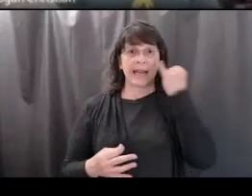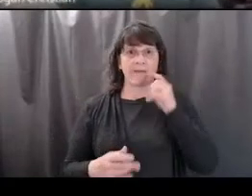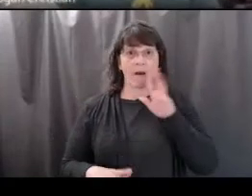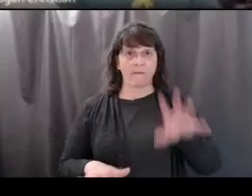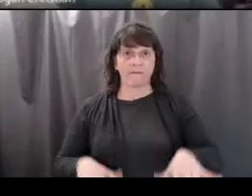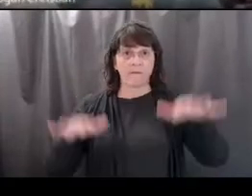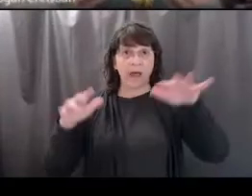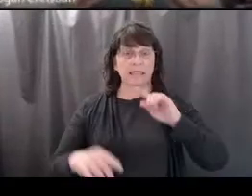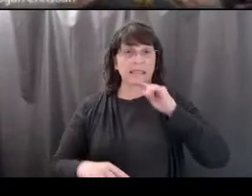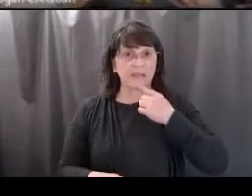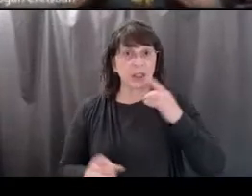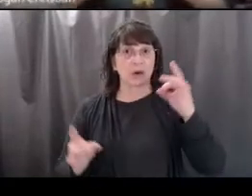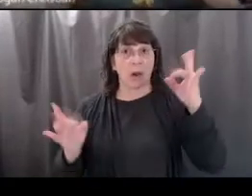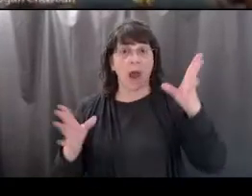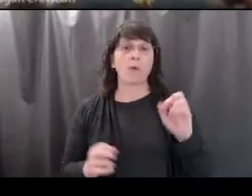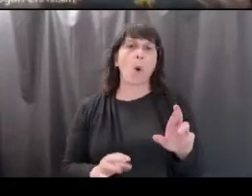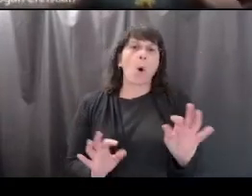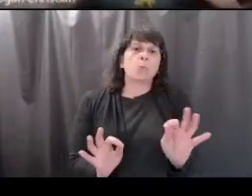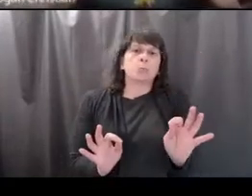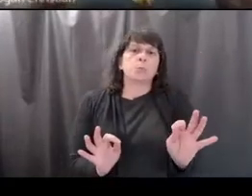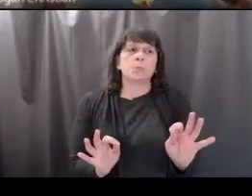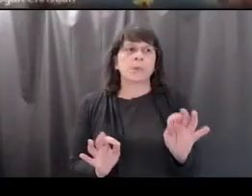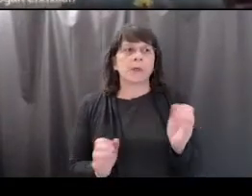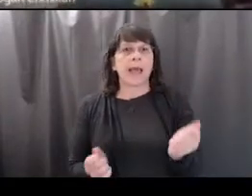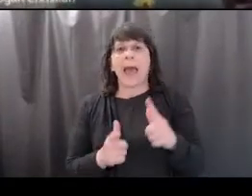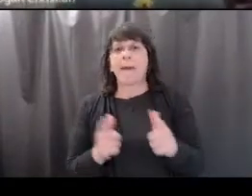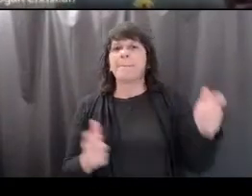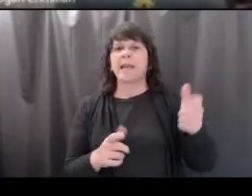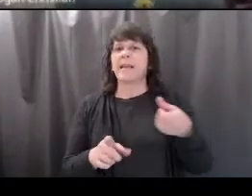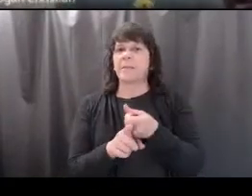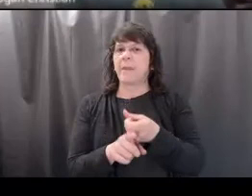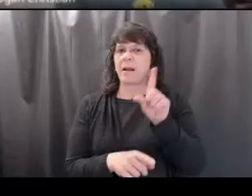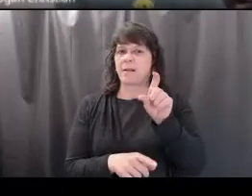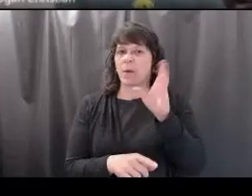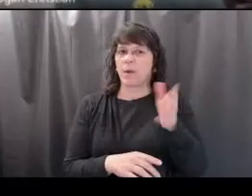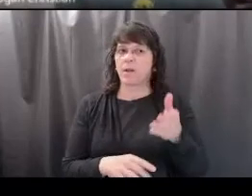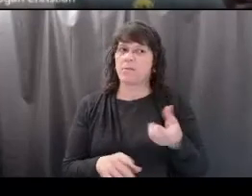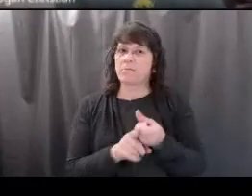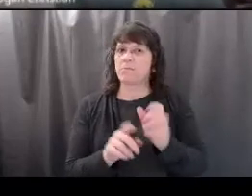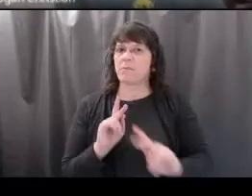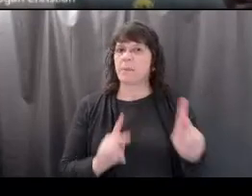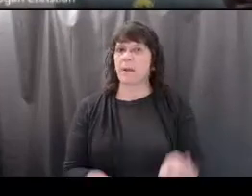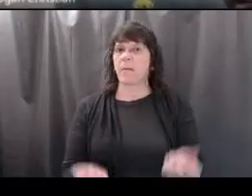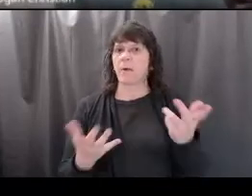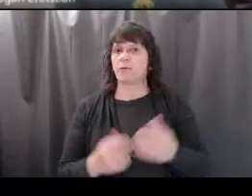a flood will be, how negative or big of an impact it's going to have on people?